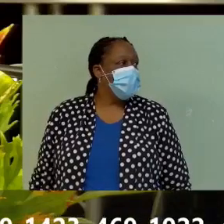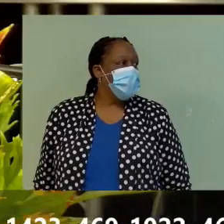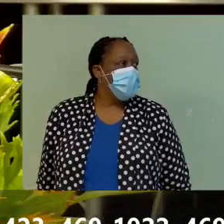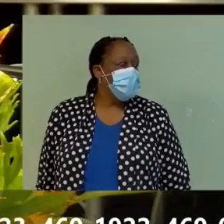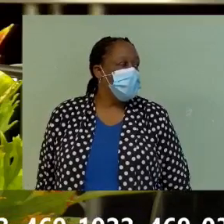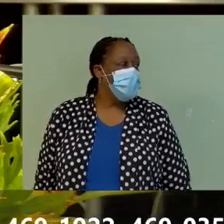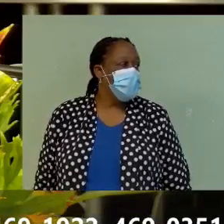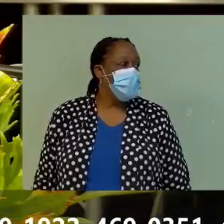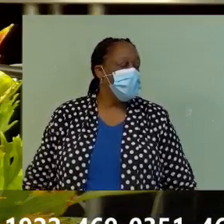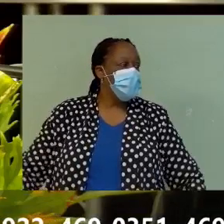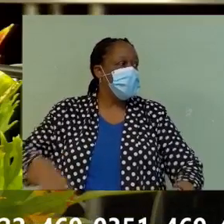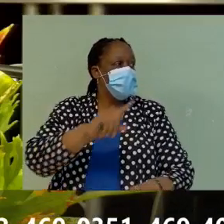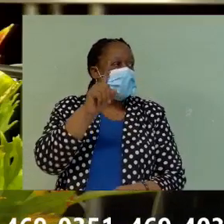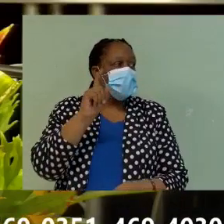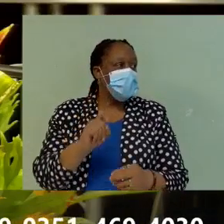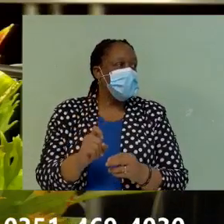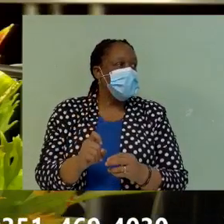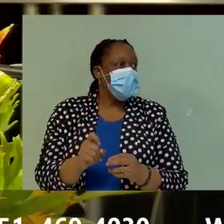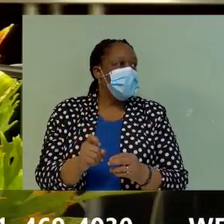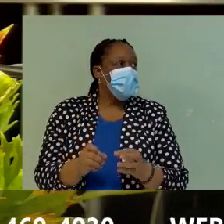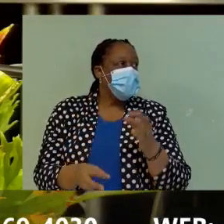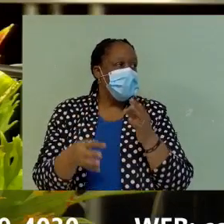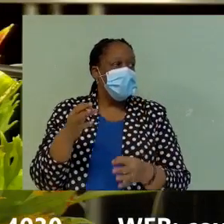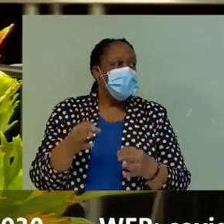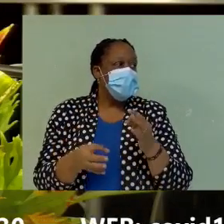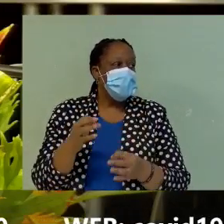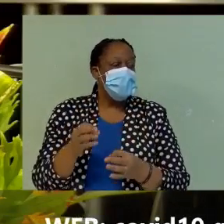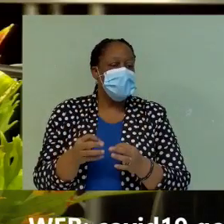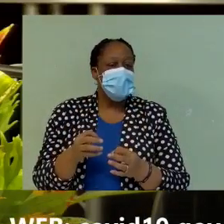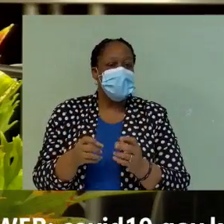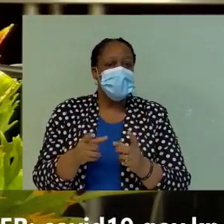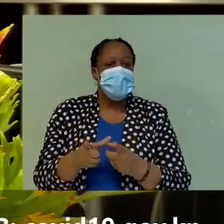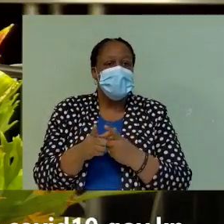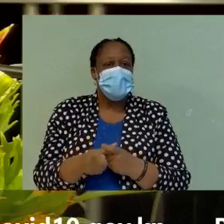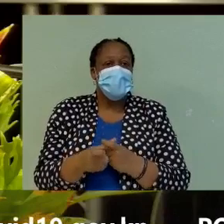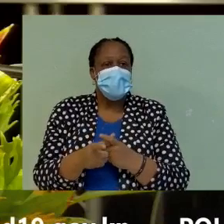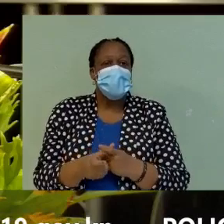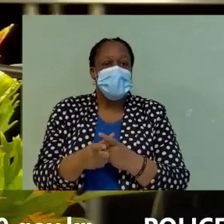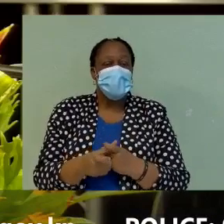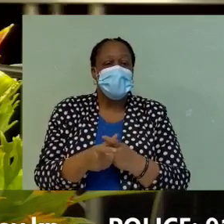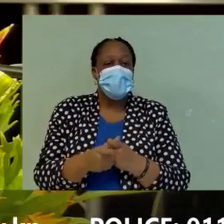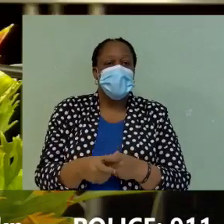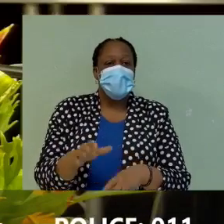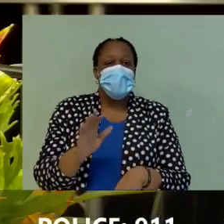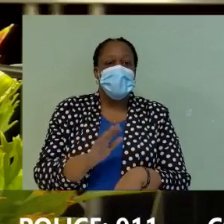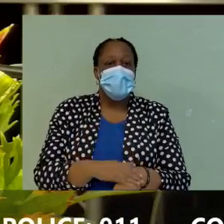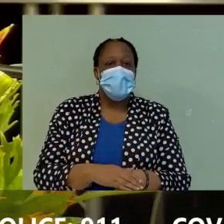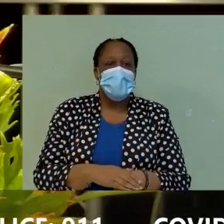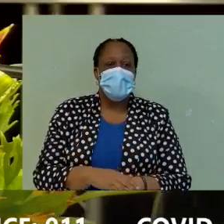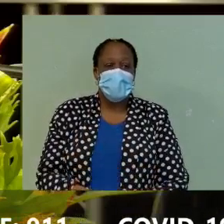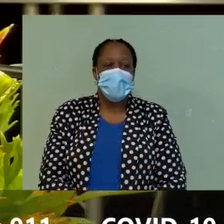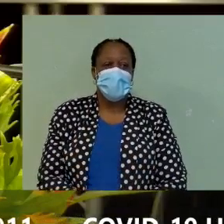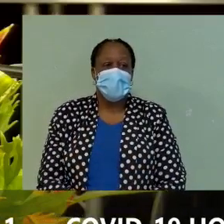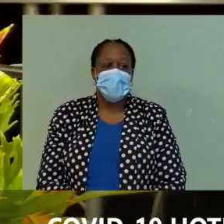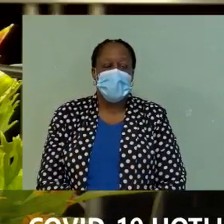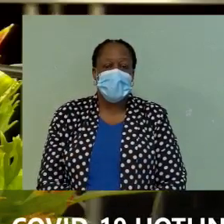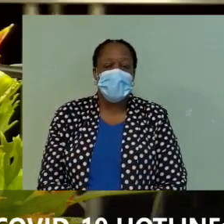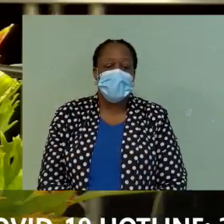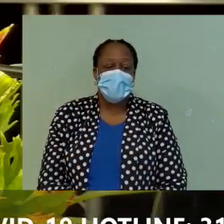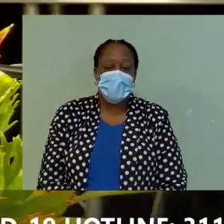someone wants to know if they're jogging on the bypass, if they have to wear a mask. If they're jogging